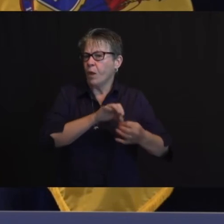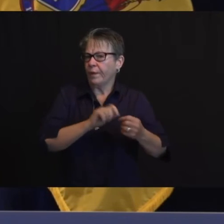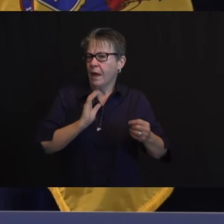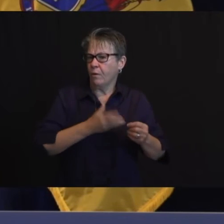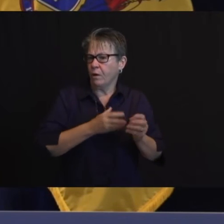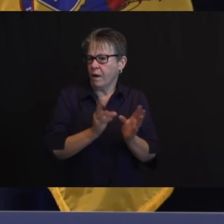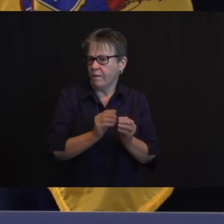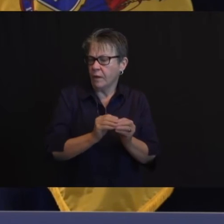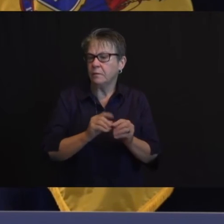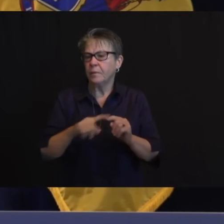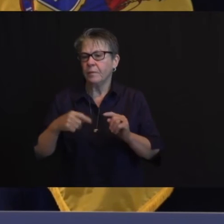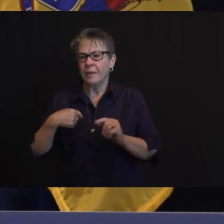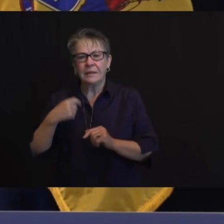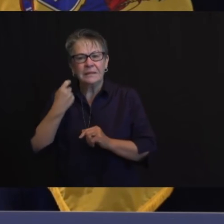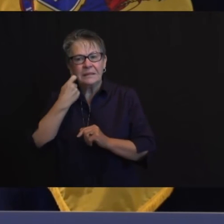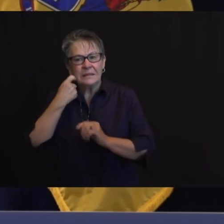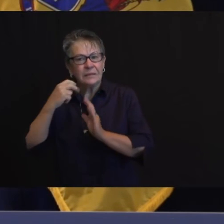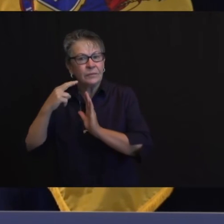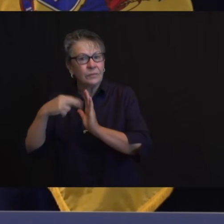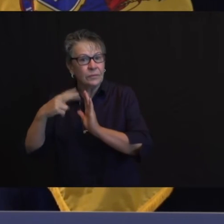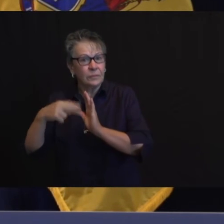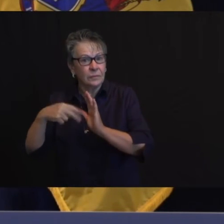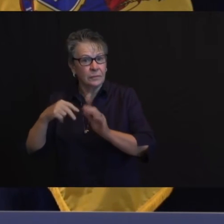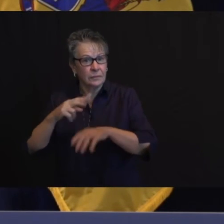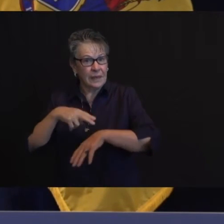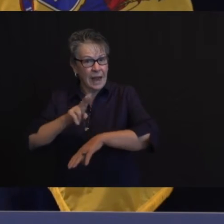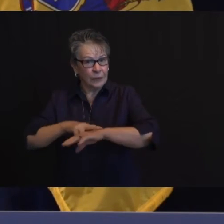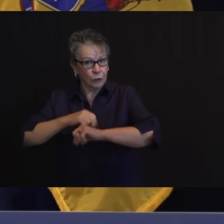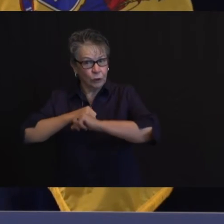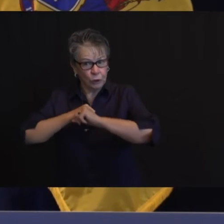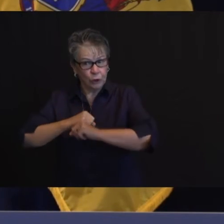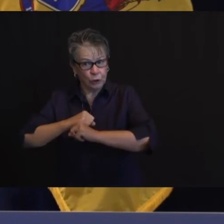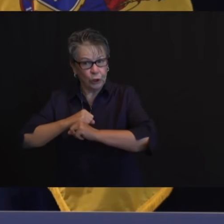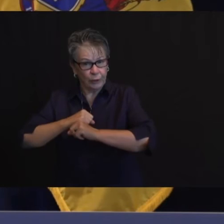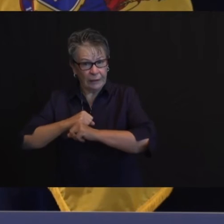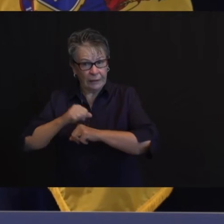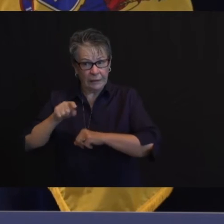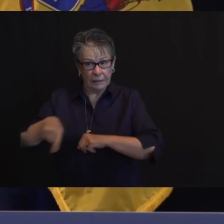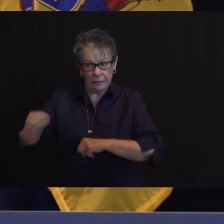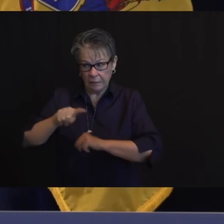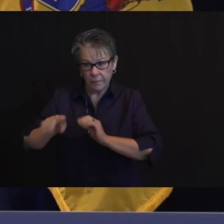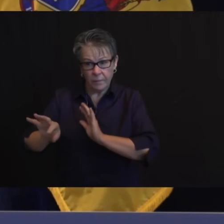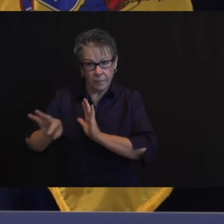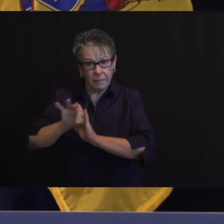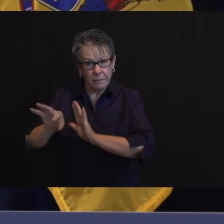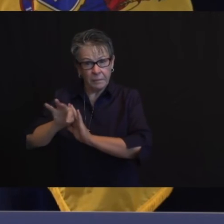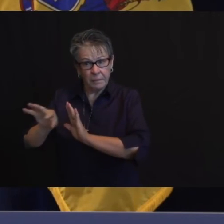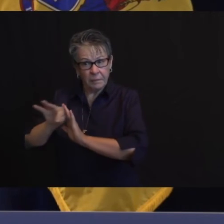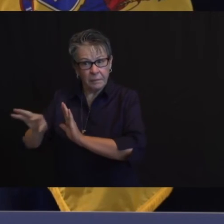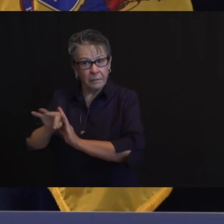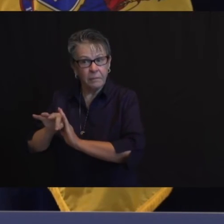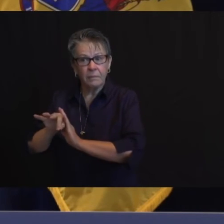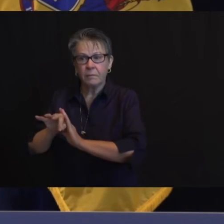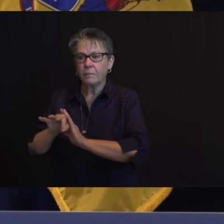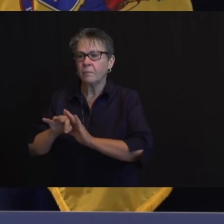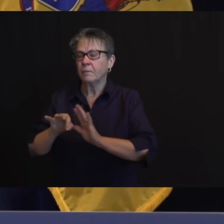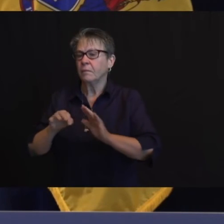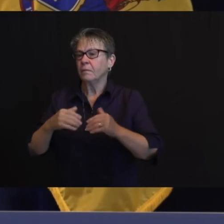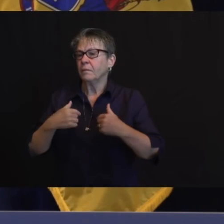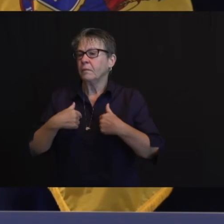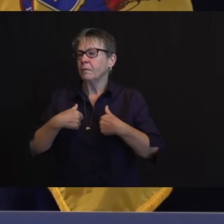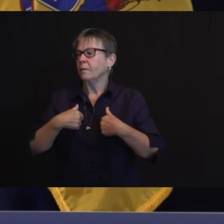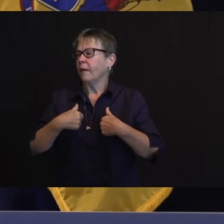has made, and there are a bunch of folks in many cases who I've had personal and professional relationships with for